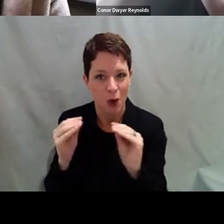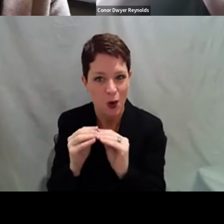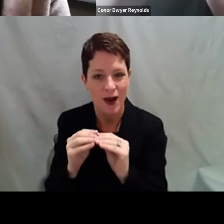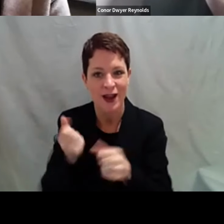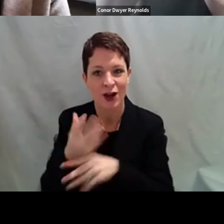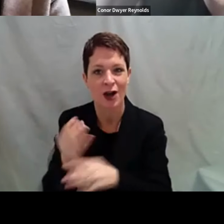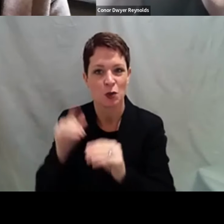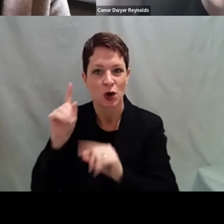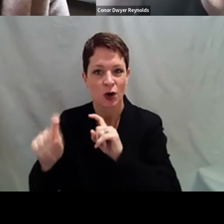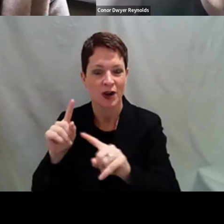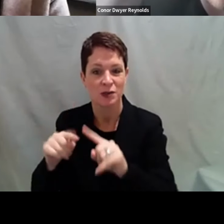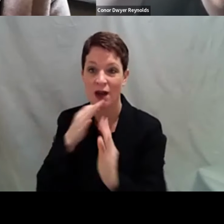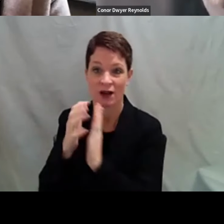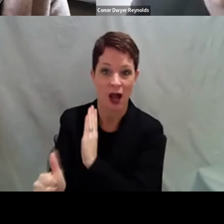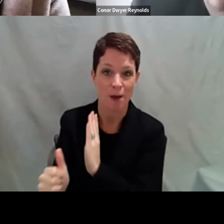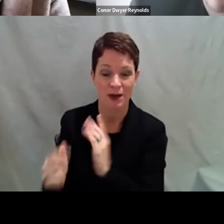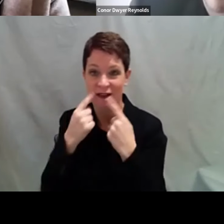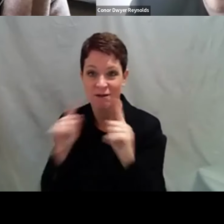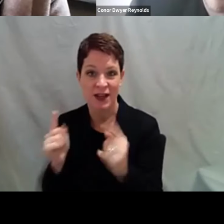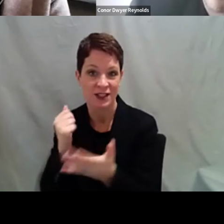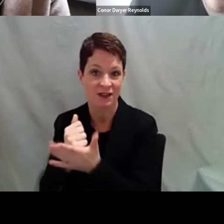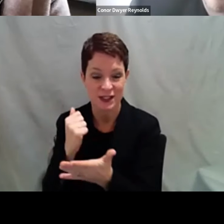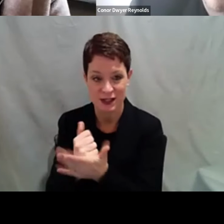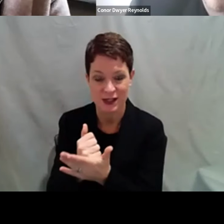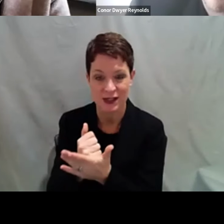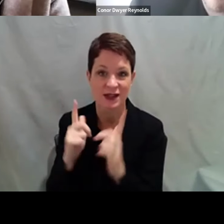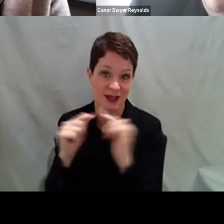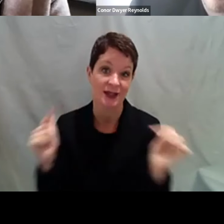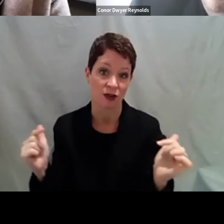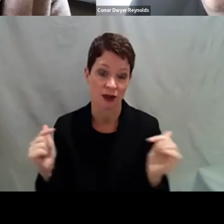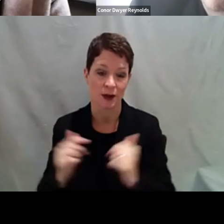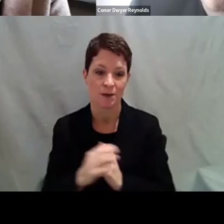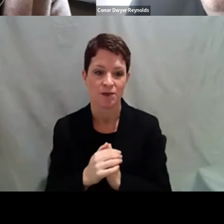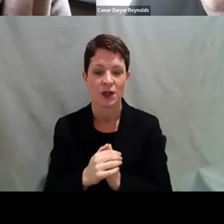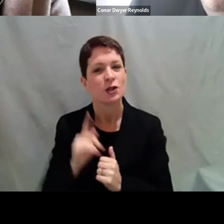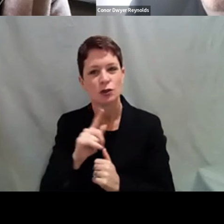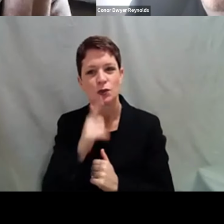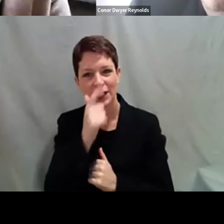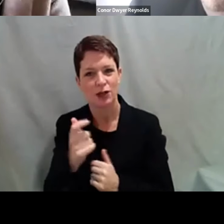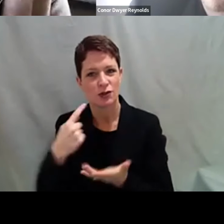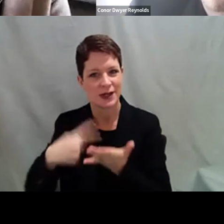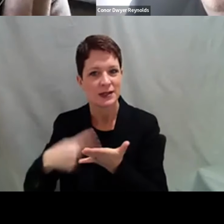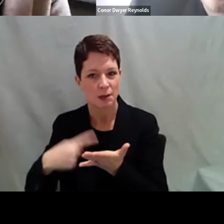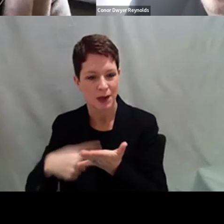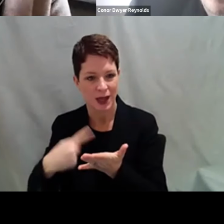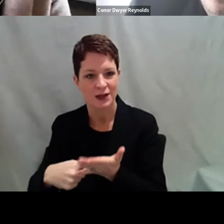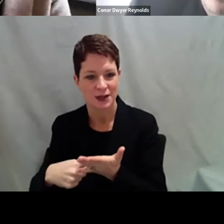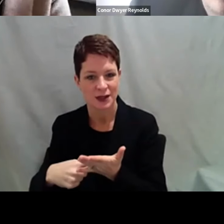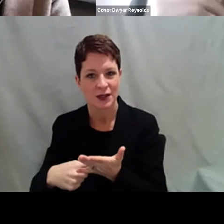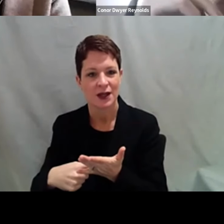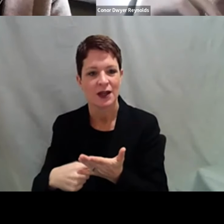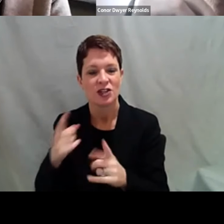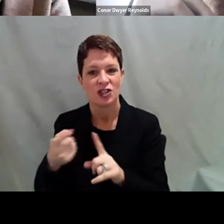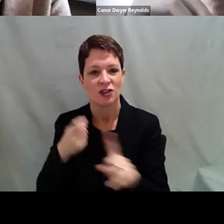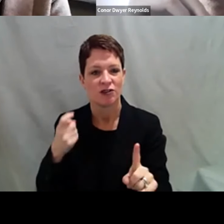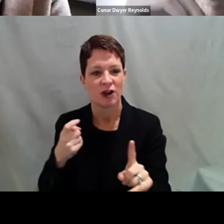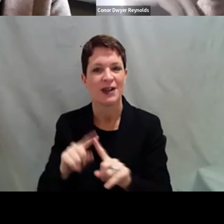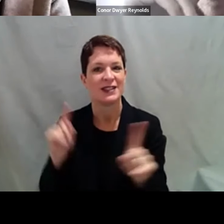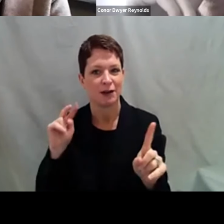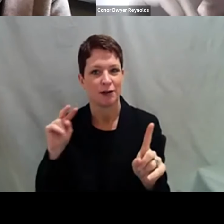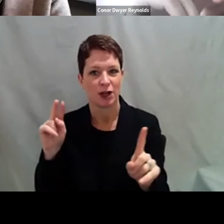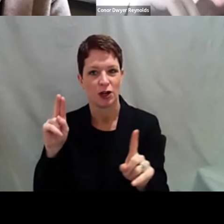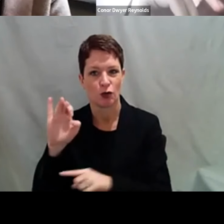about competency and effective assistance of counsel, etc. It's a really interesting debate, and she's bringing it also from a kind of a different